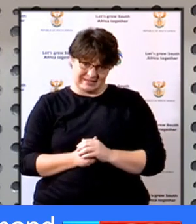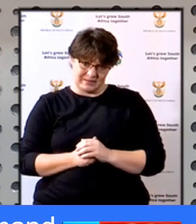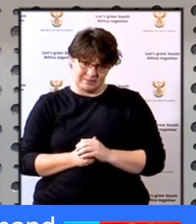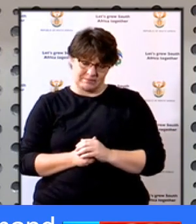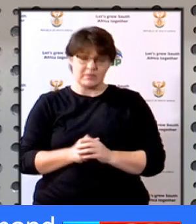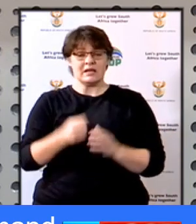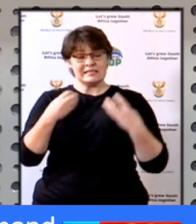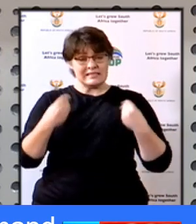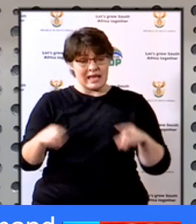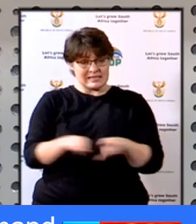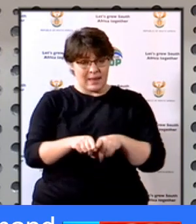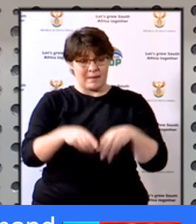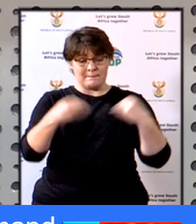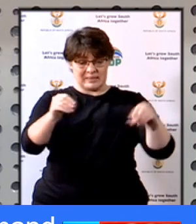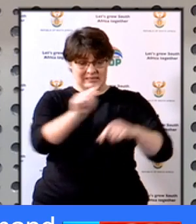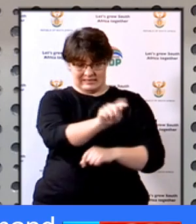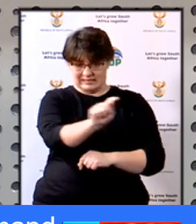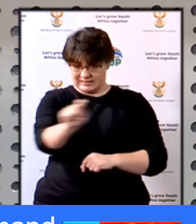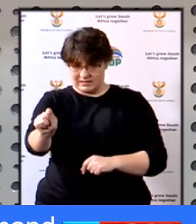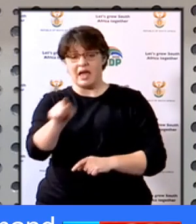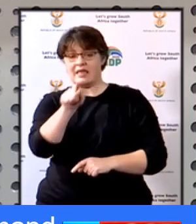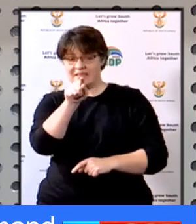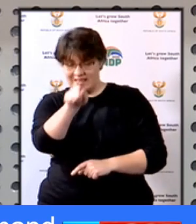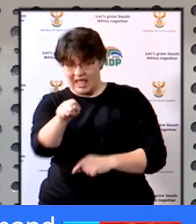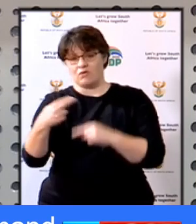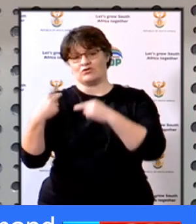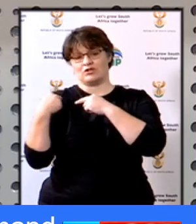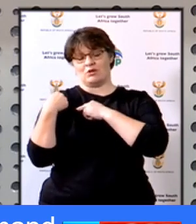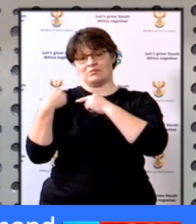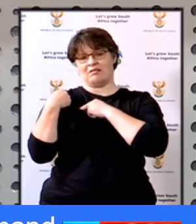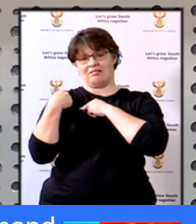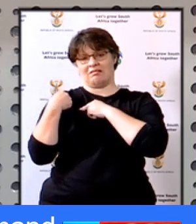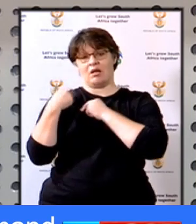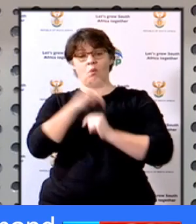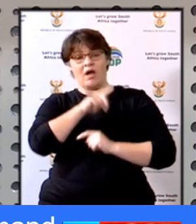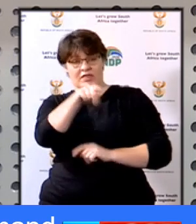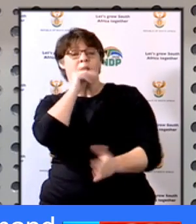industry itself will be held to the commitment that they've made to